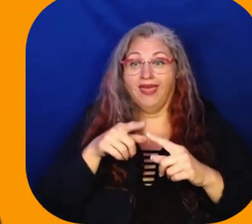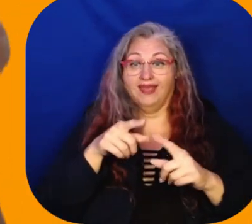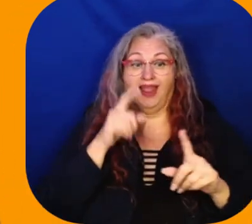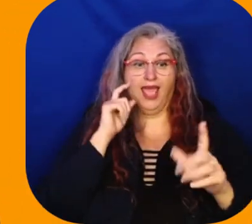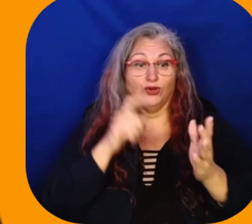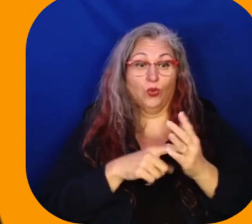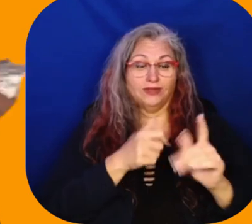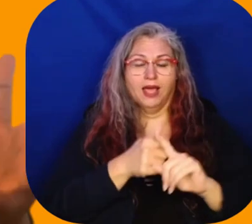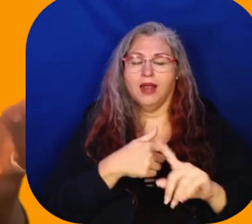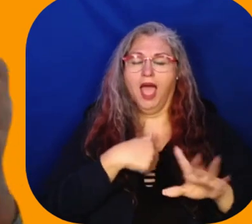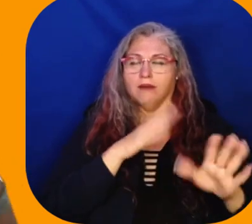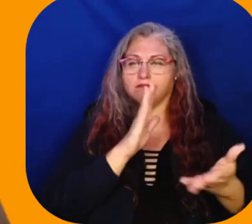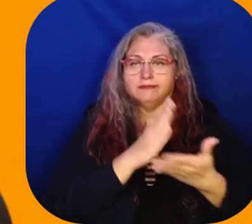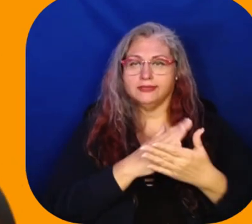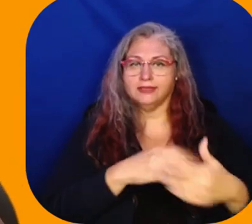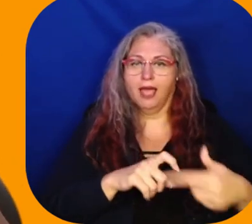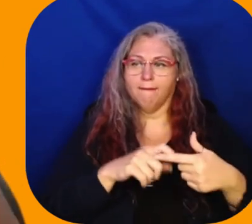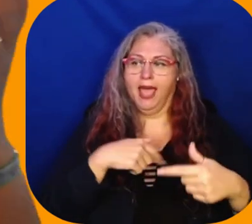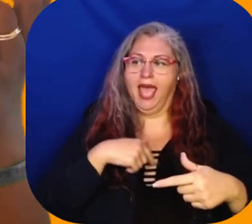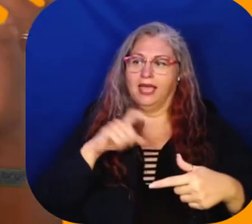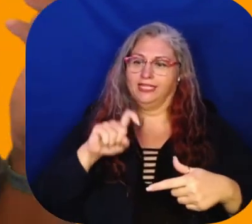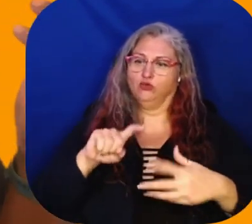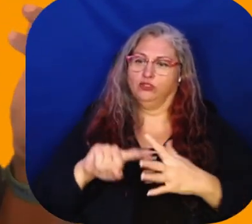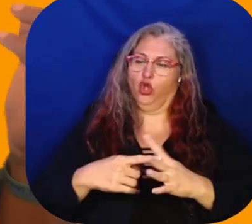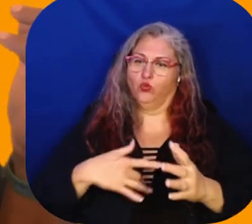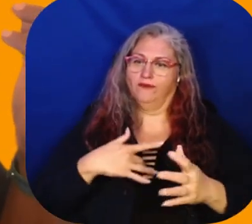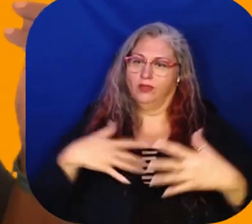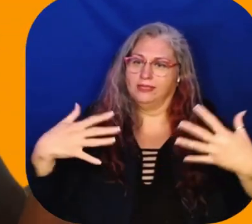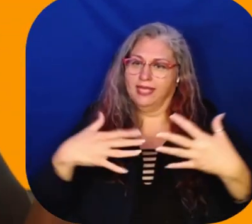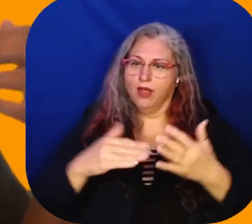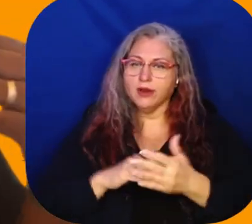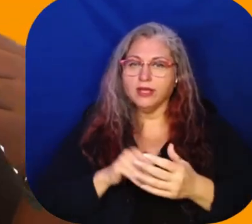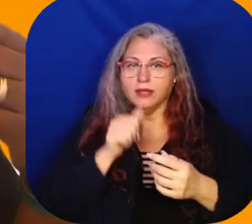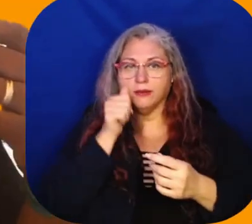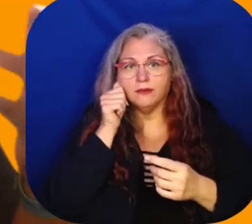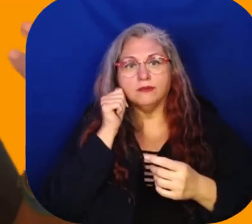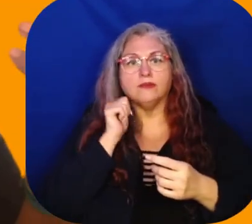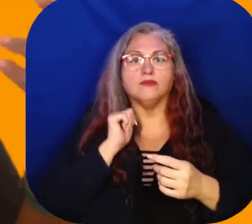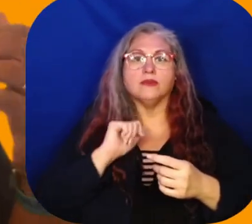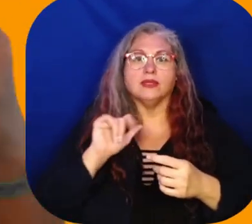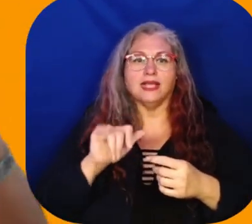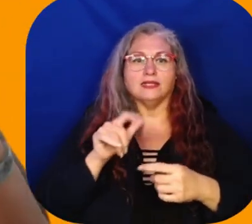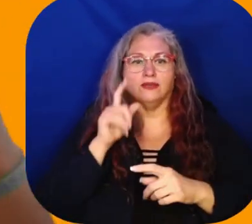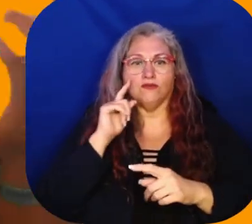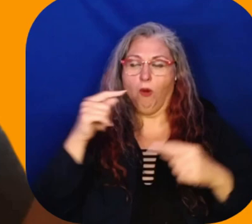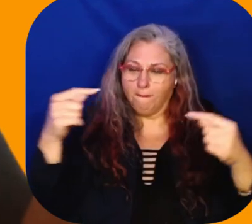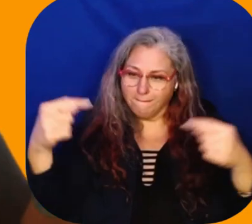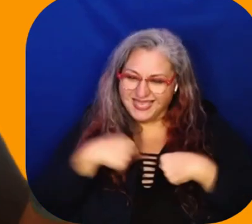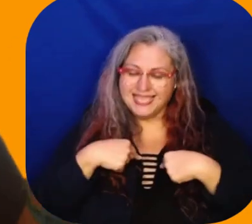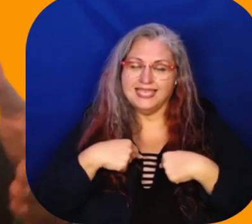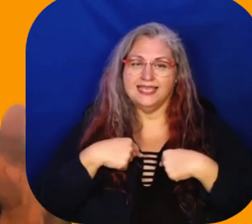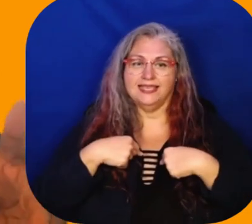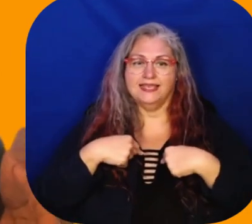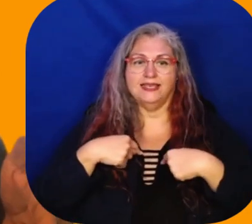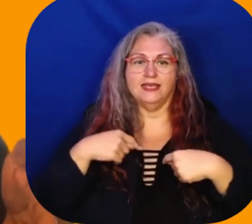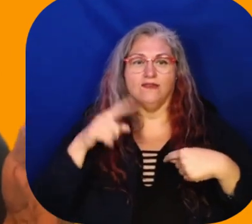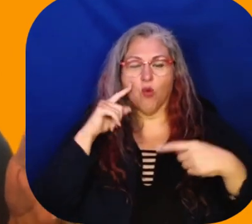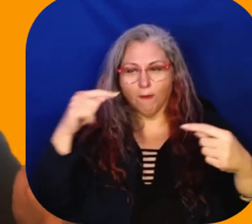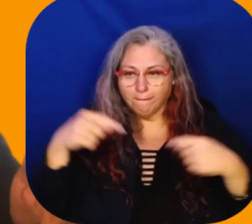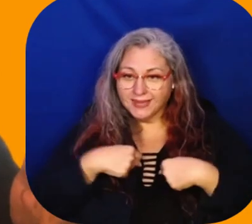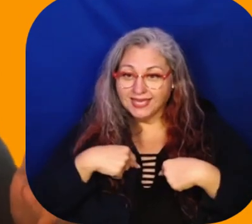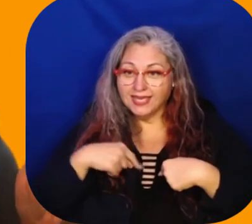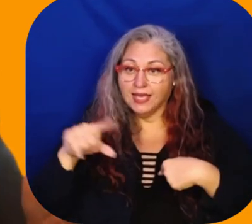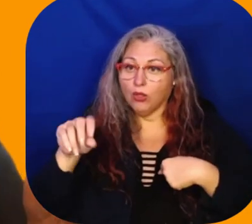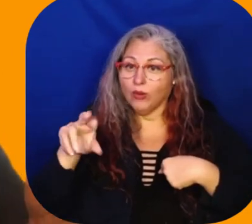I could get scared. And I said, you know, it's for me, Lourdes. You know, like, it's for me. I mean, and I know some of it